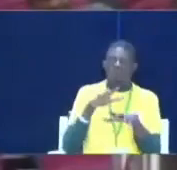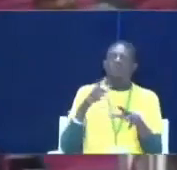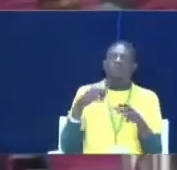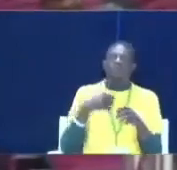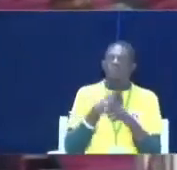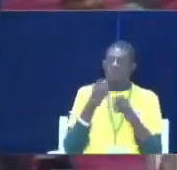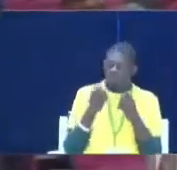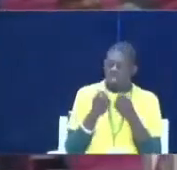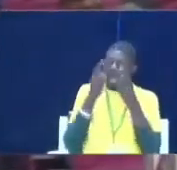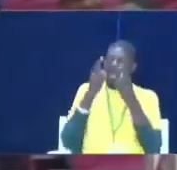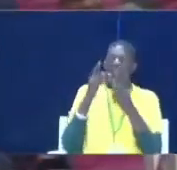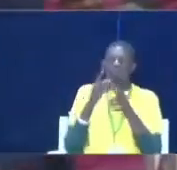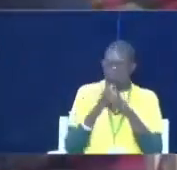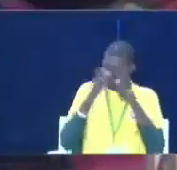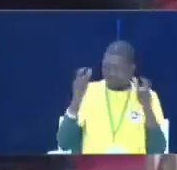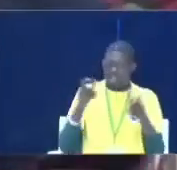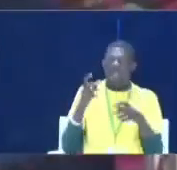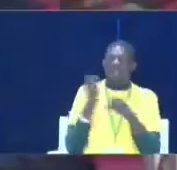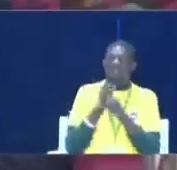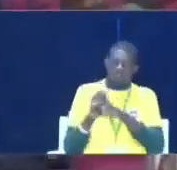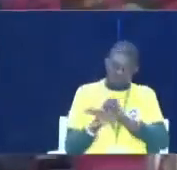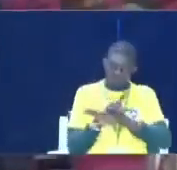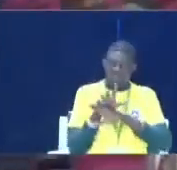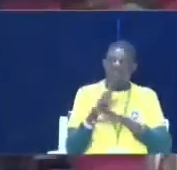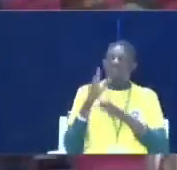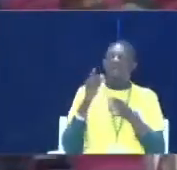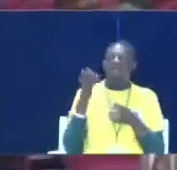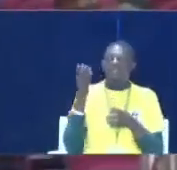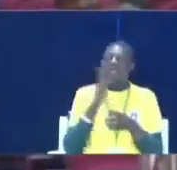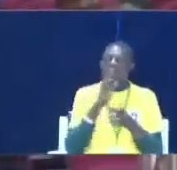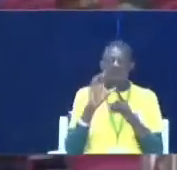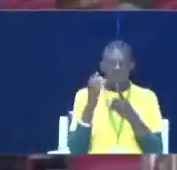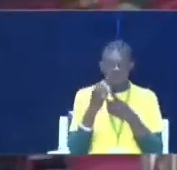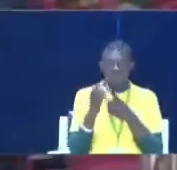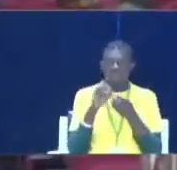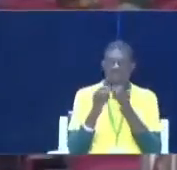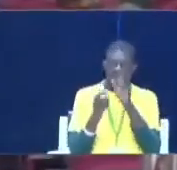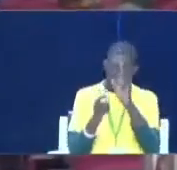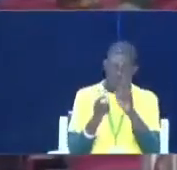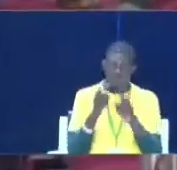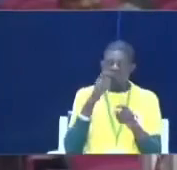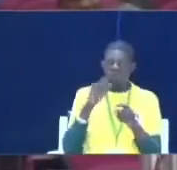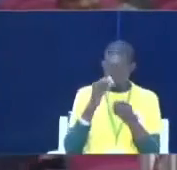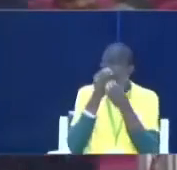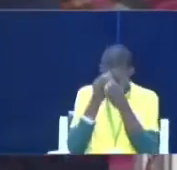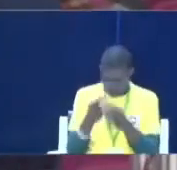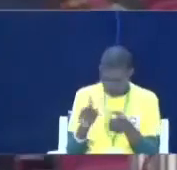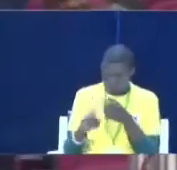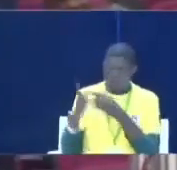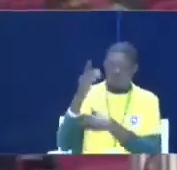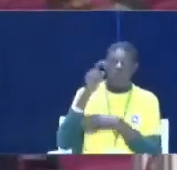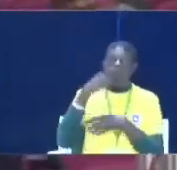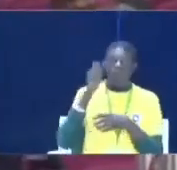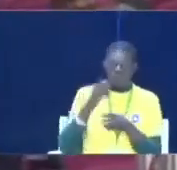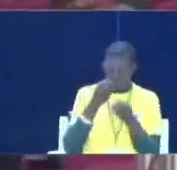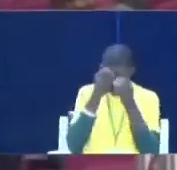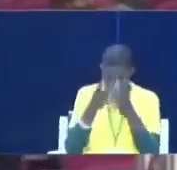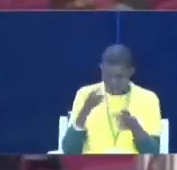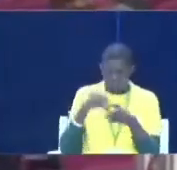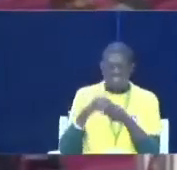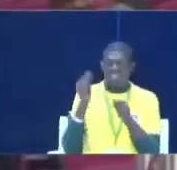our influence. And there are conditions to this thing. Number one, you must be obedient to the Lord. You must obey his